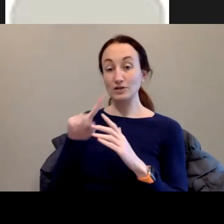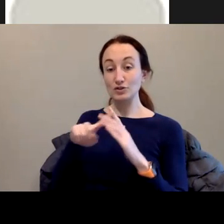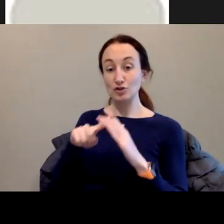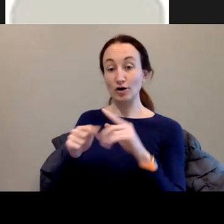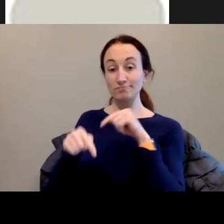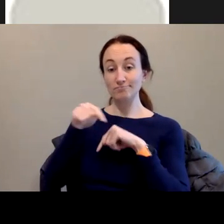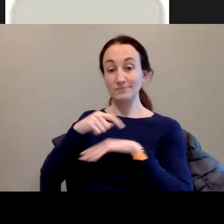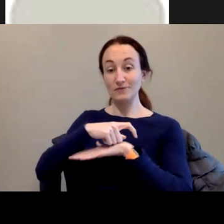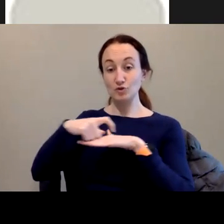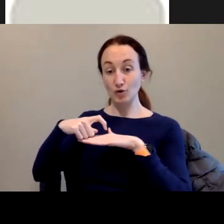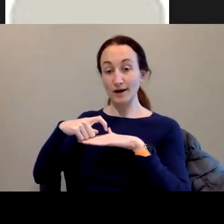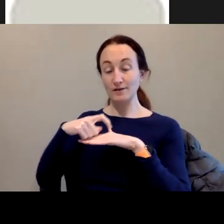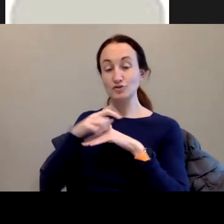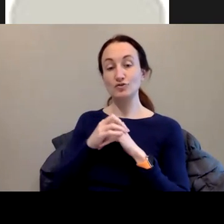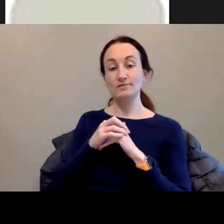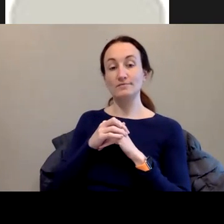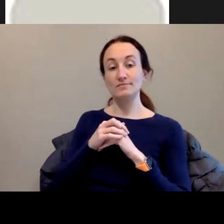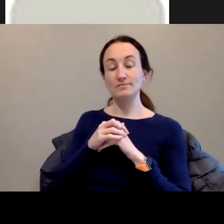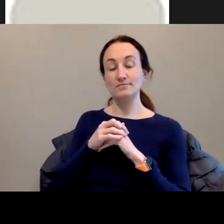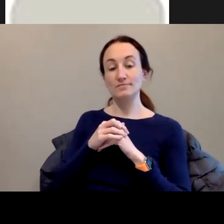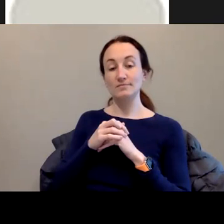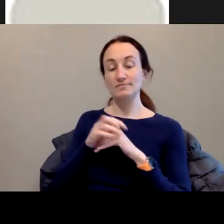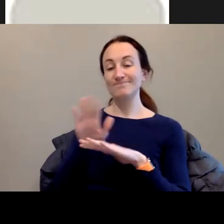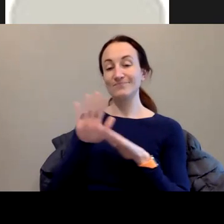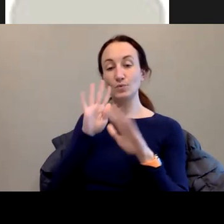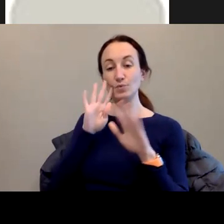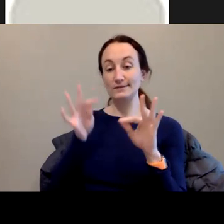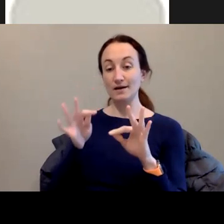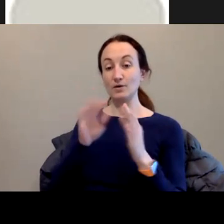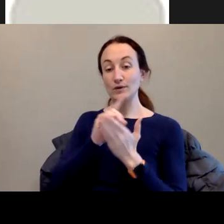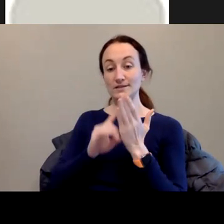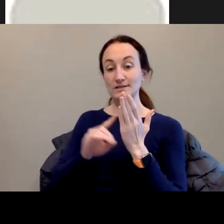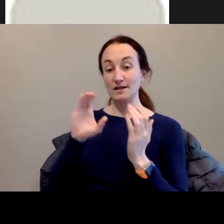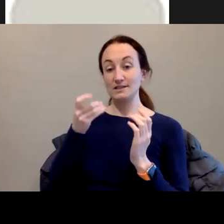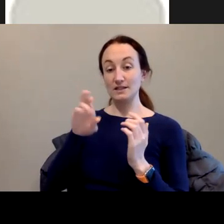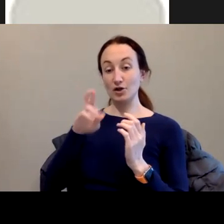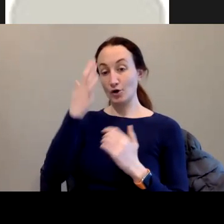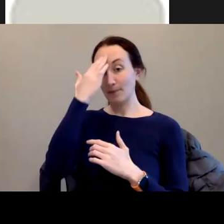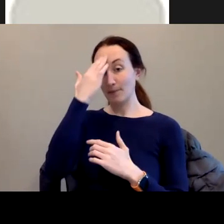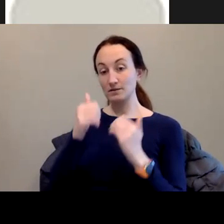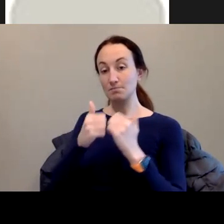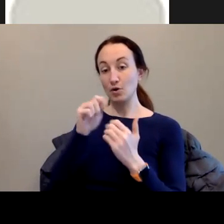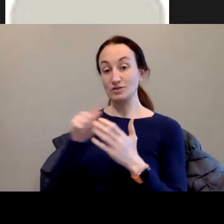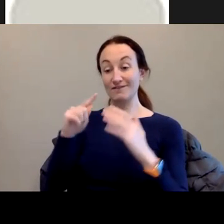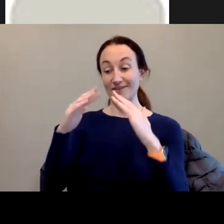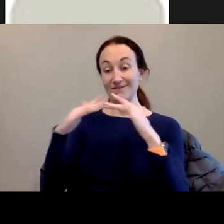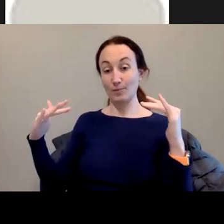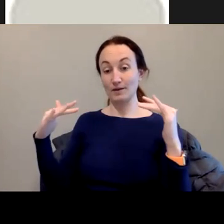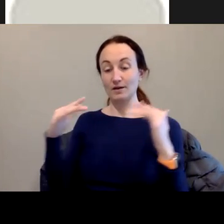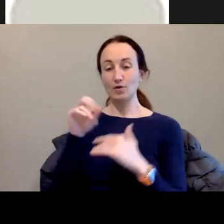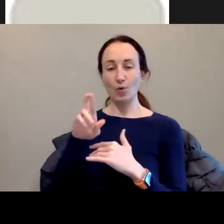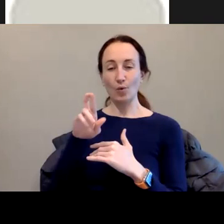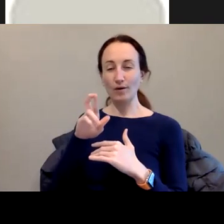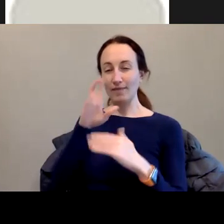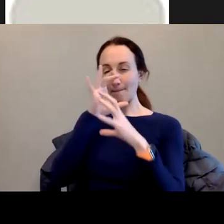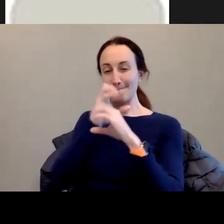scratch. Well, we decided that we just design the CDRs because most of the variability or the binding